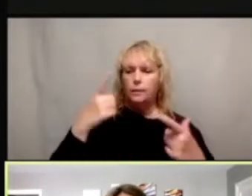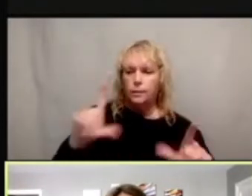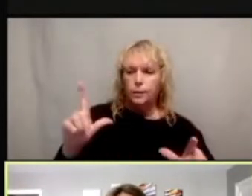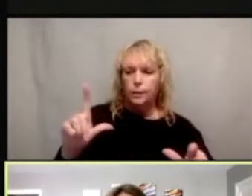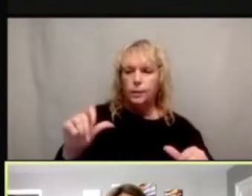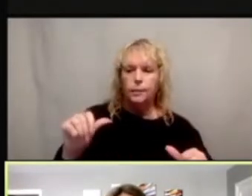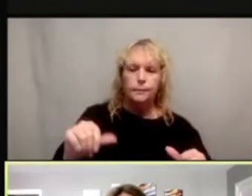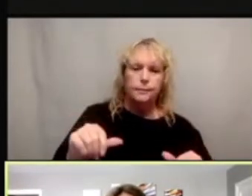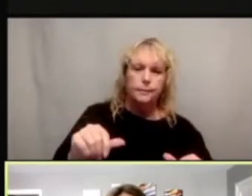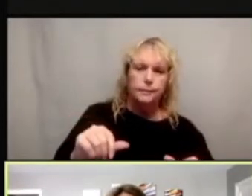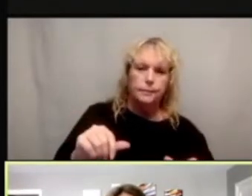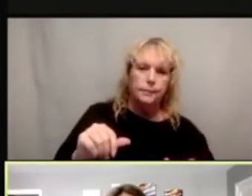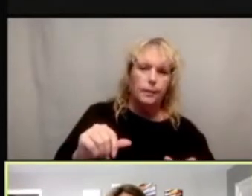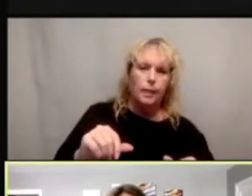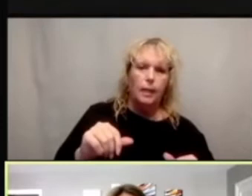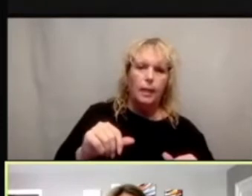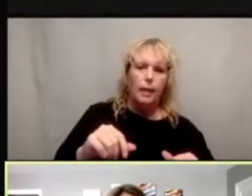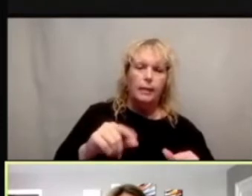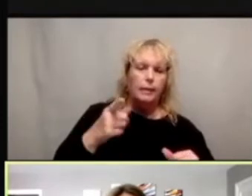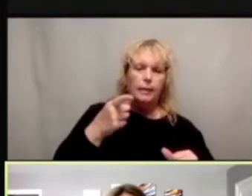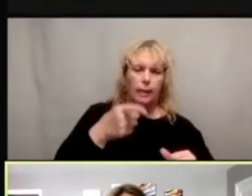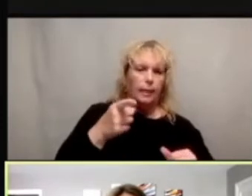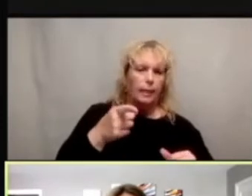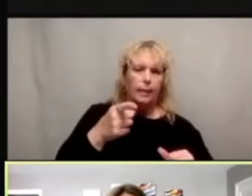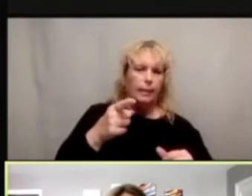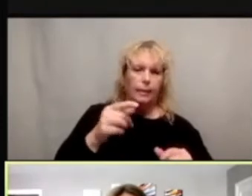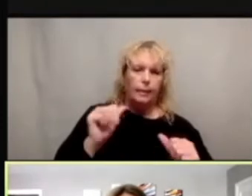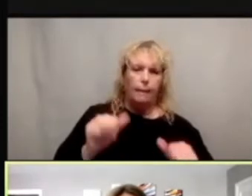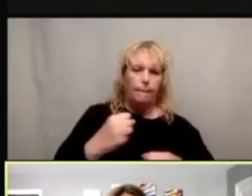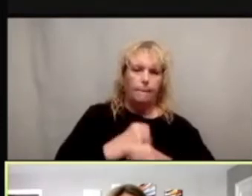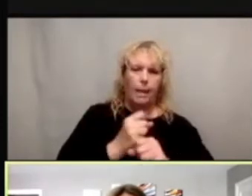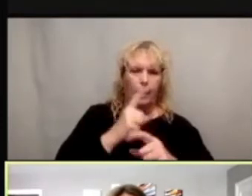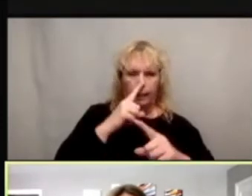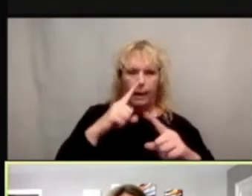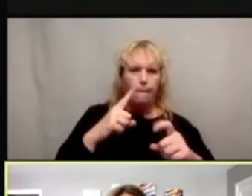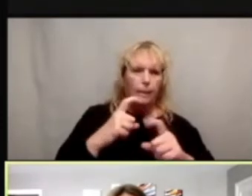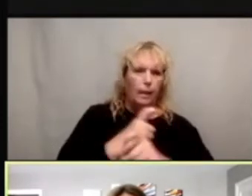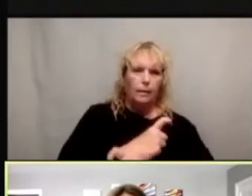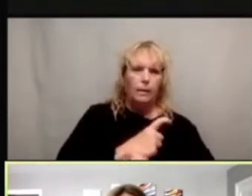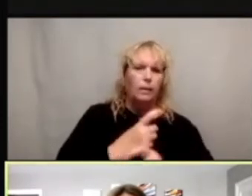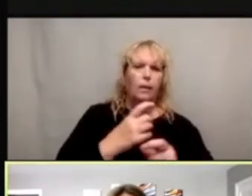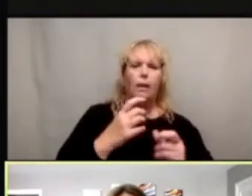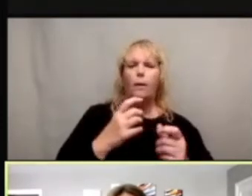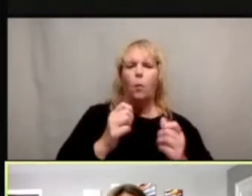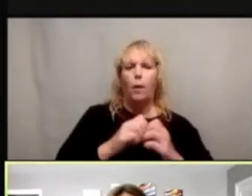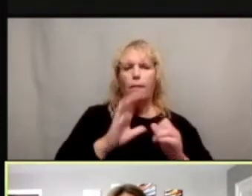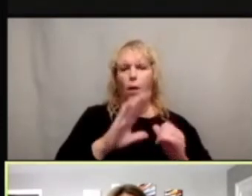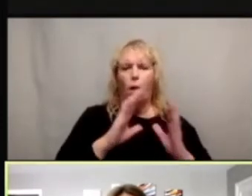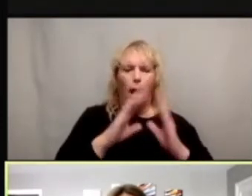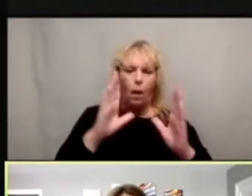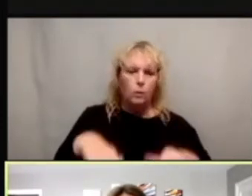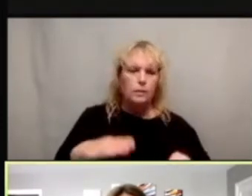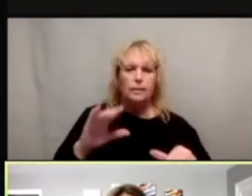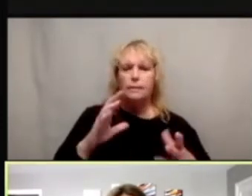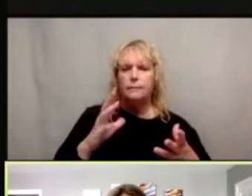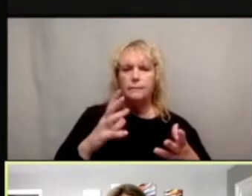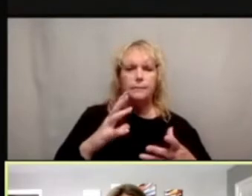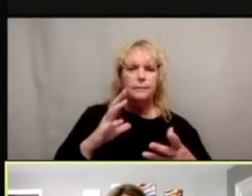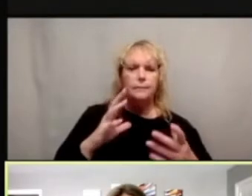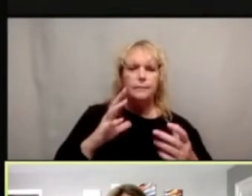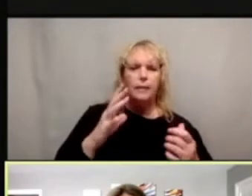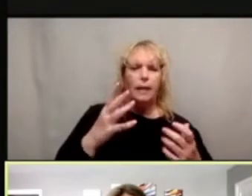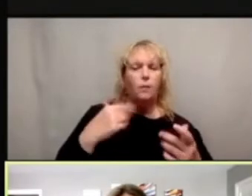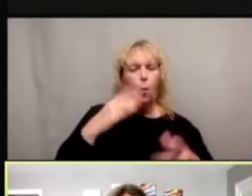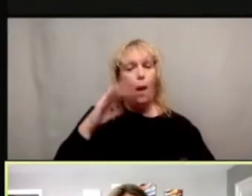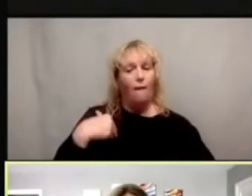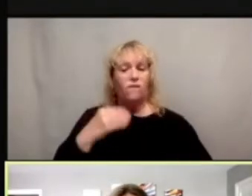population, which is complicating the already existing challenges with housing insecurity. And we know that there's food